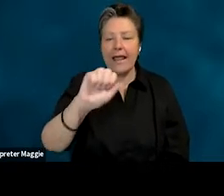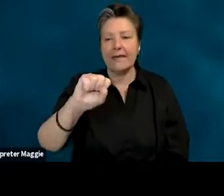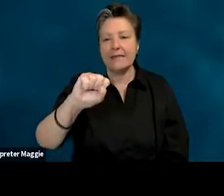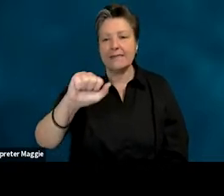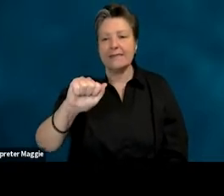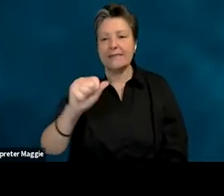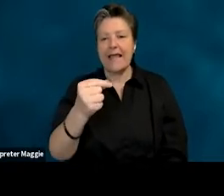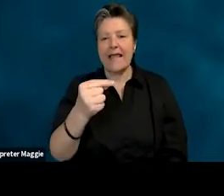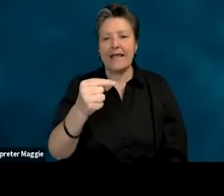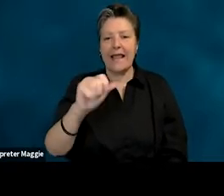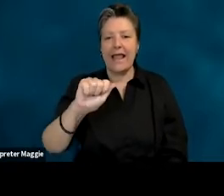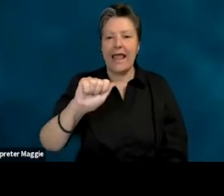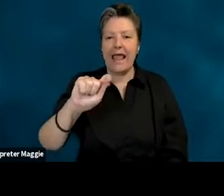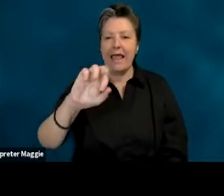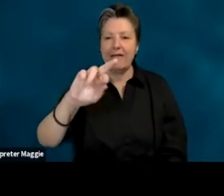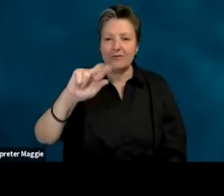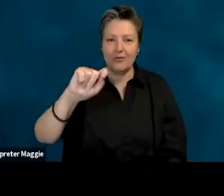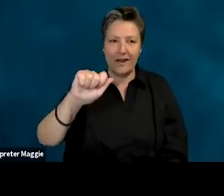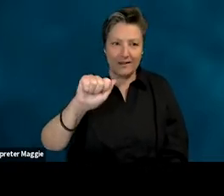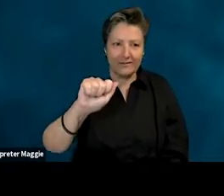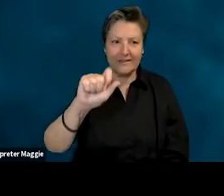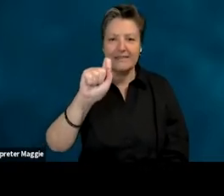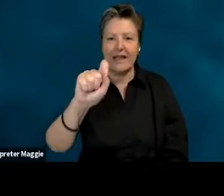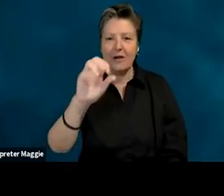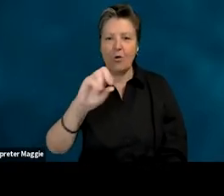ENTCONTRACTSINFO@SAGAFTRA.org. And I'll take my slides down now.